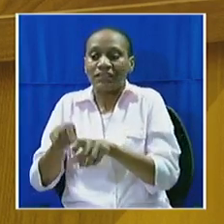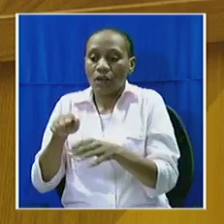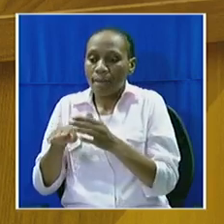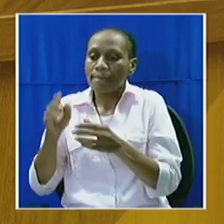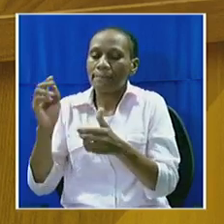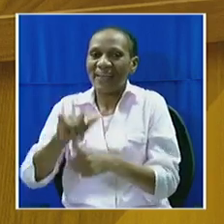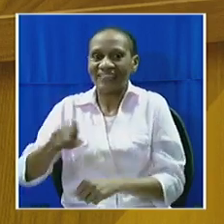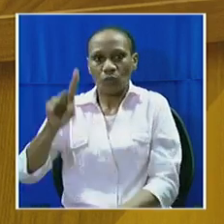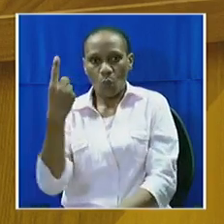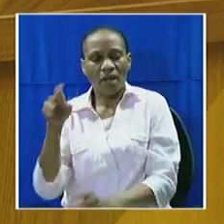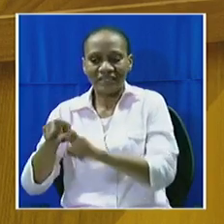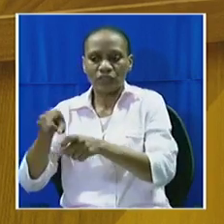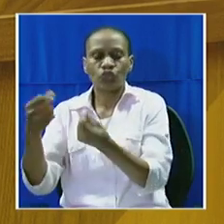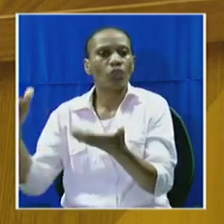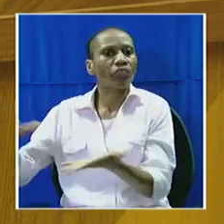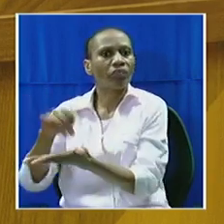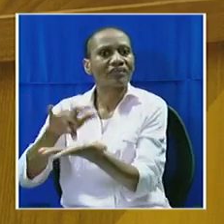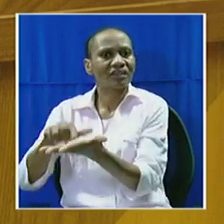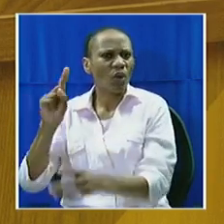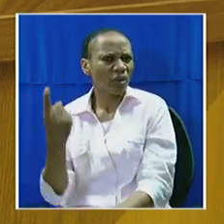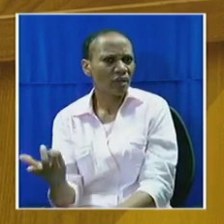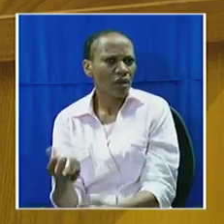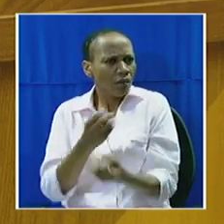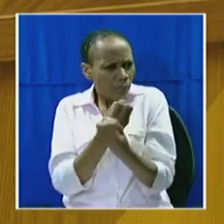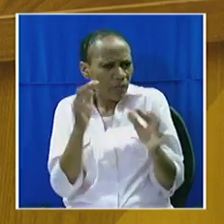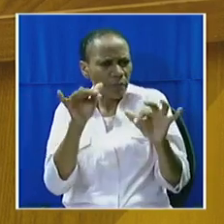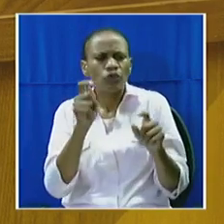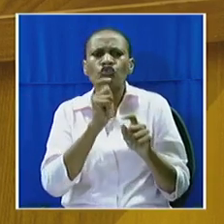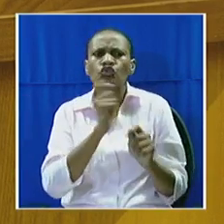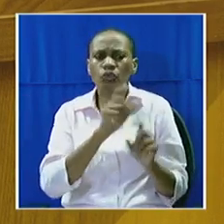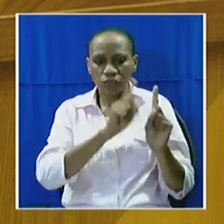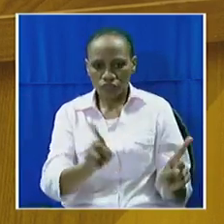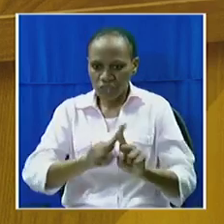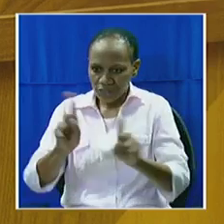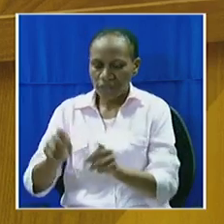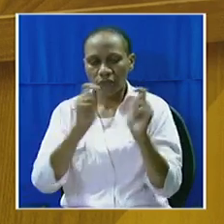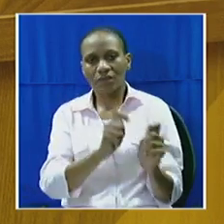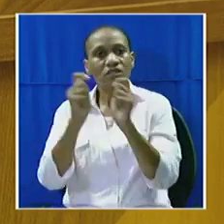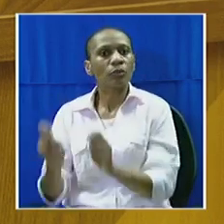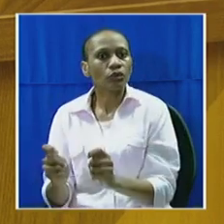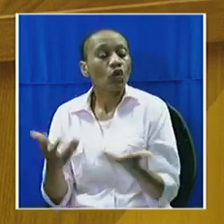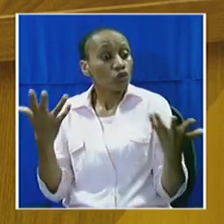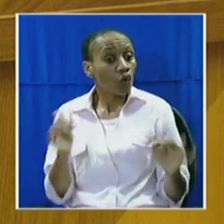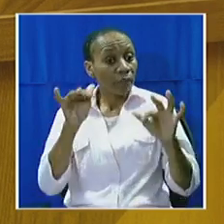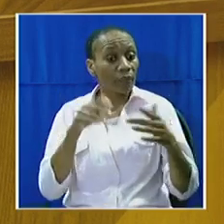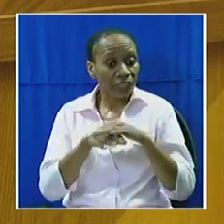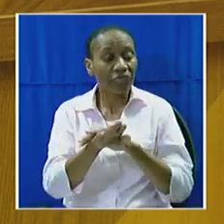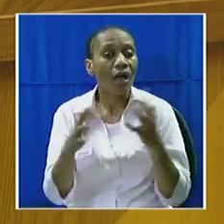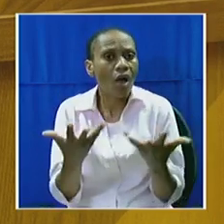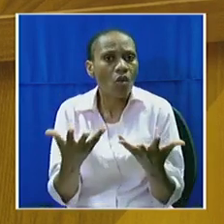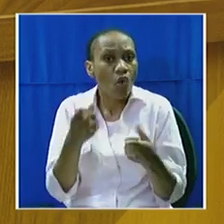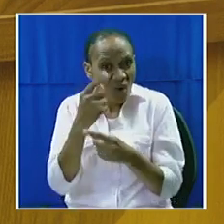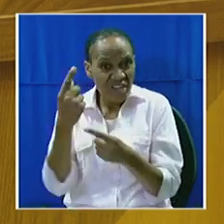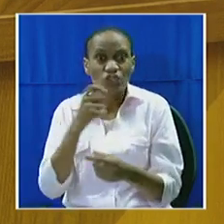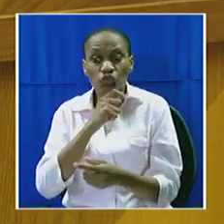at airports. Majority of our people use alternative modes of transport, and our country borders don't start and end at OR Tambo International